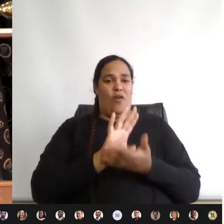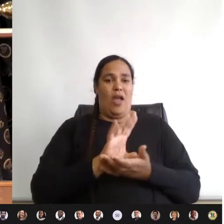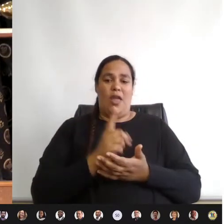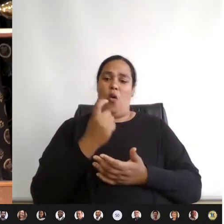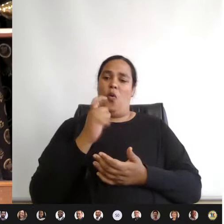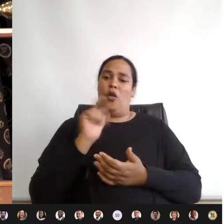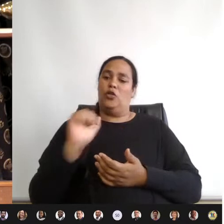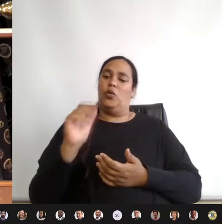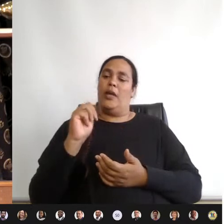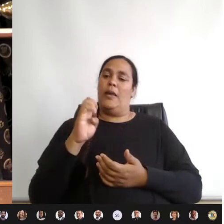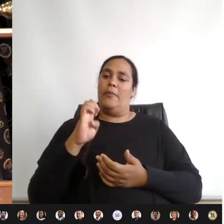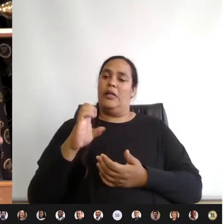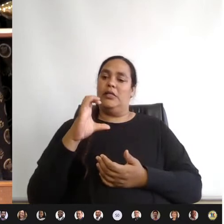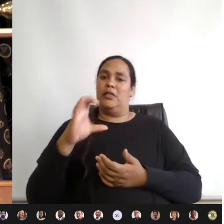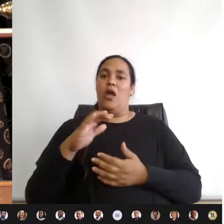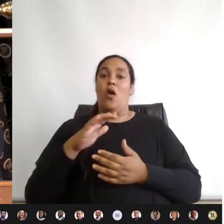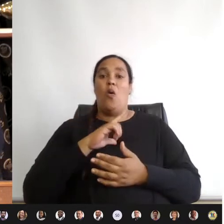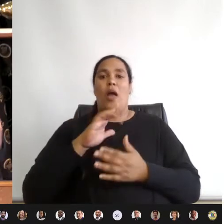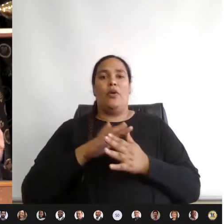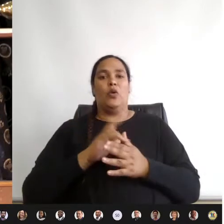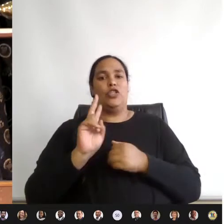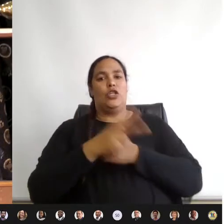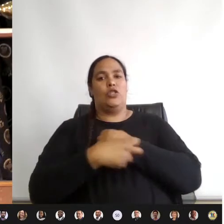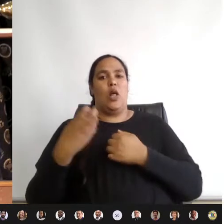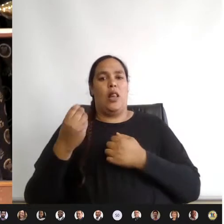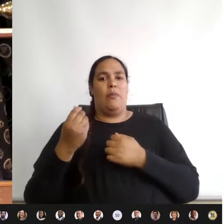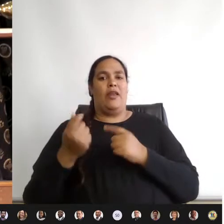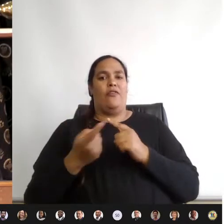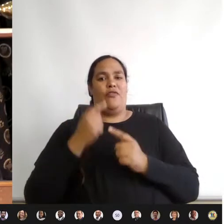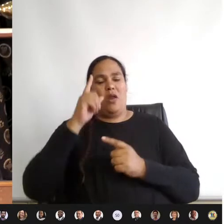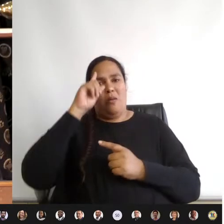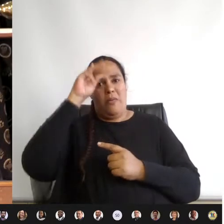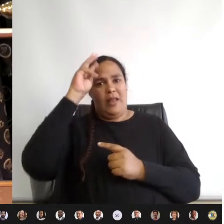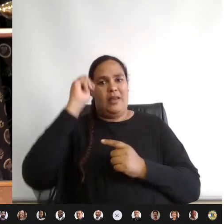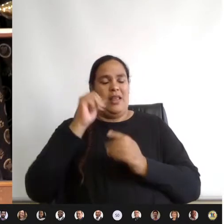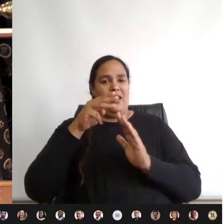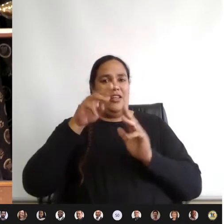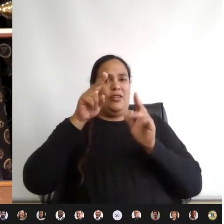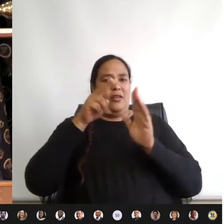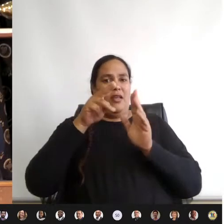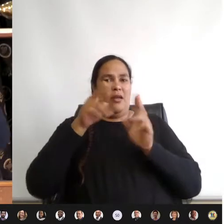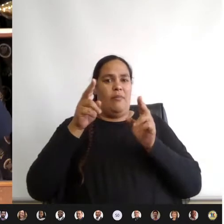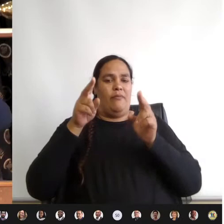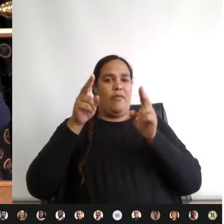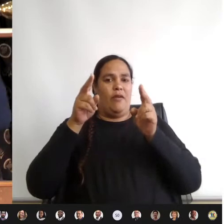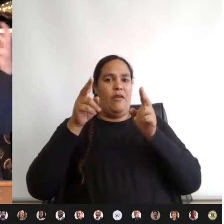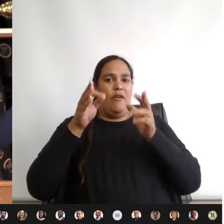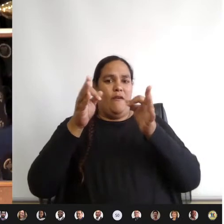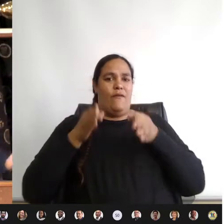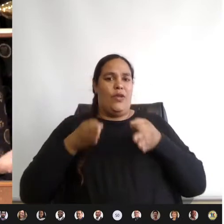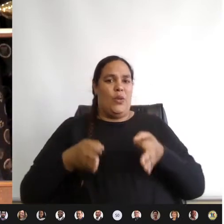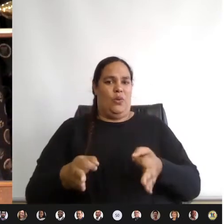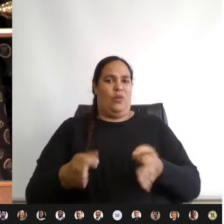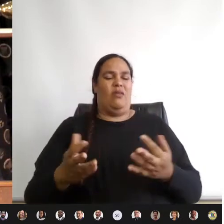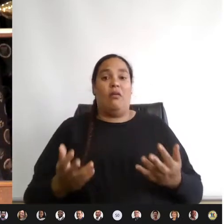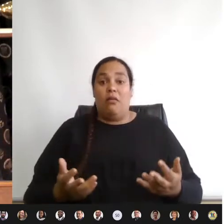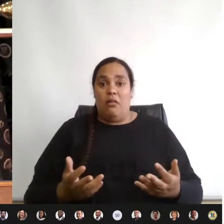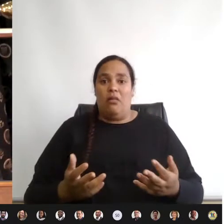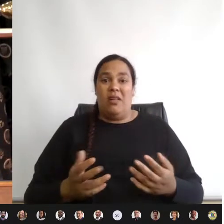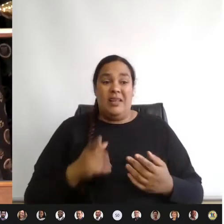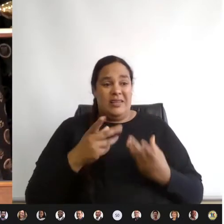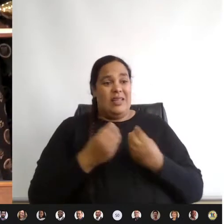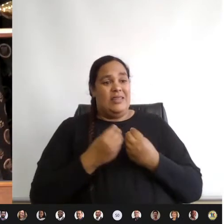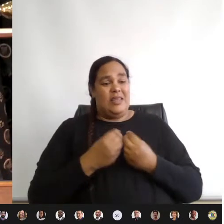MECs because they stole money from Mandela's funeral? I mean, if that is not something that really